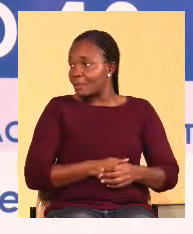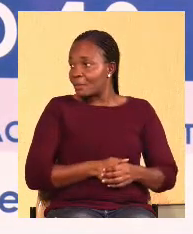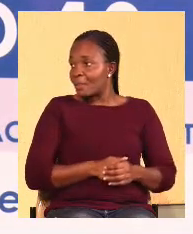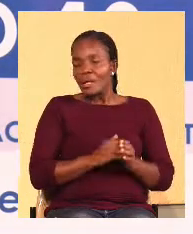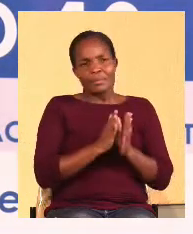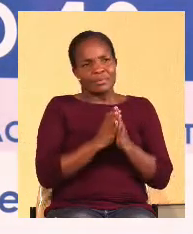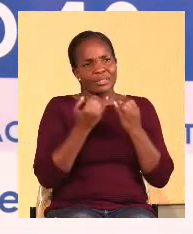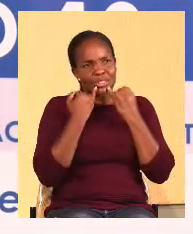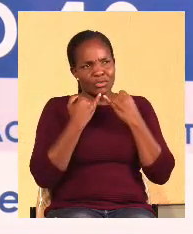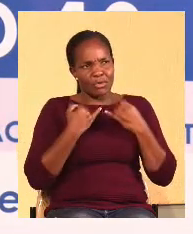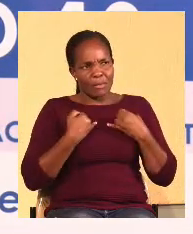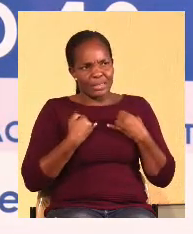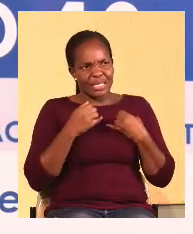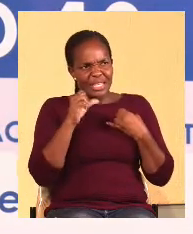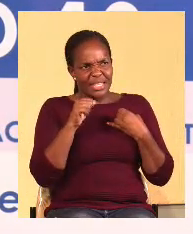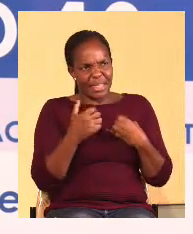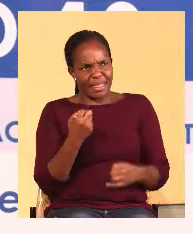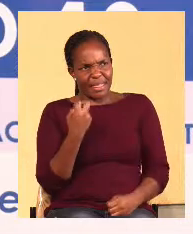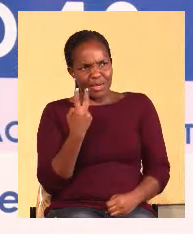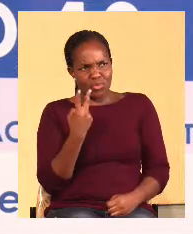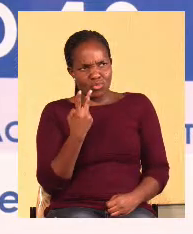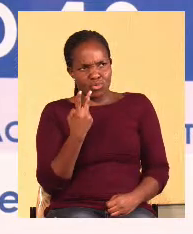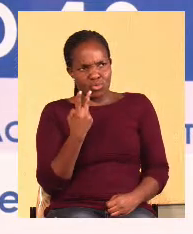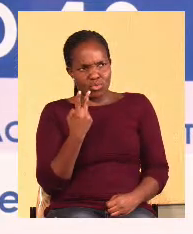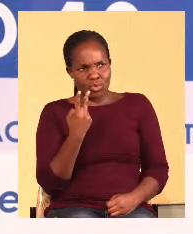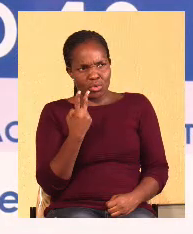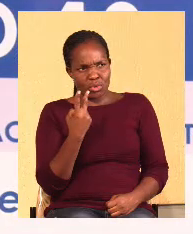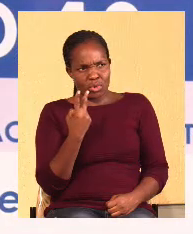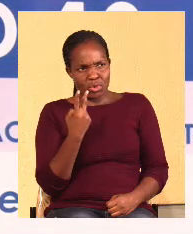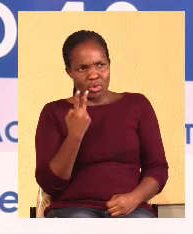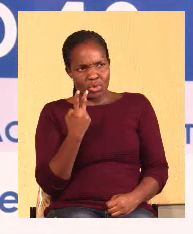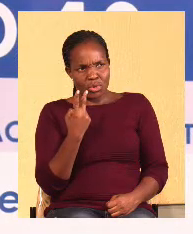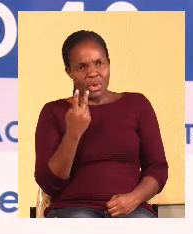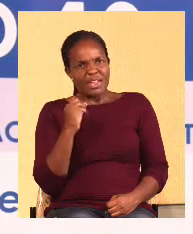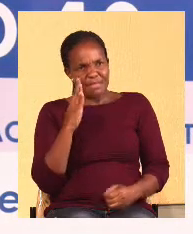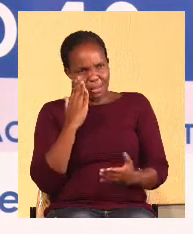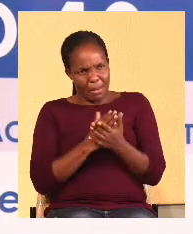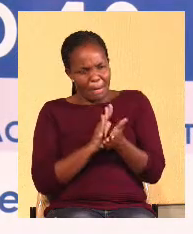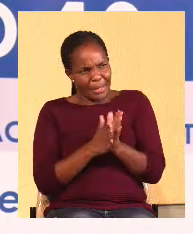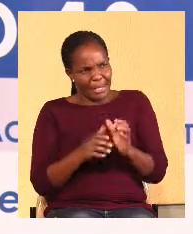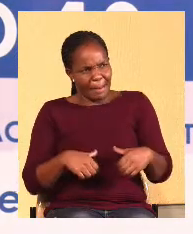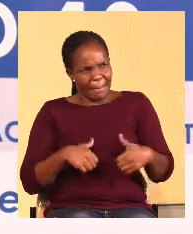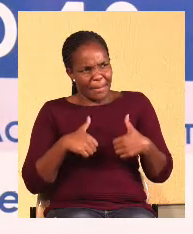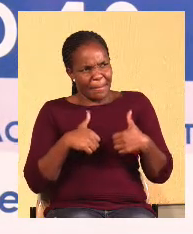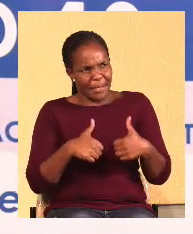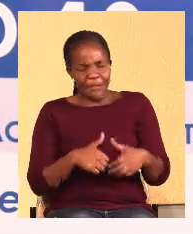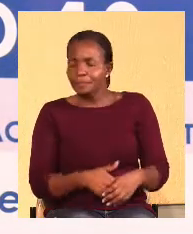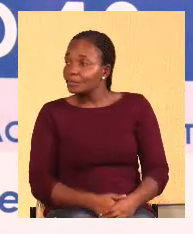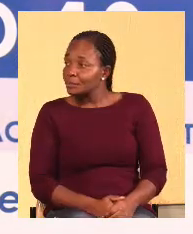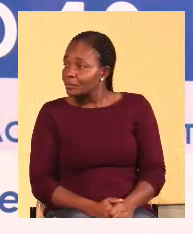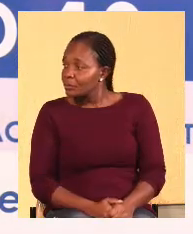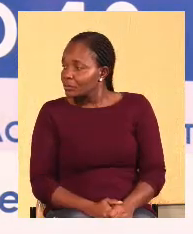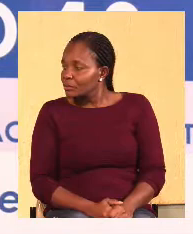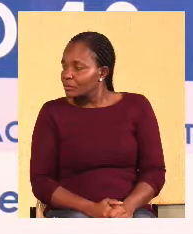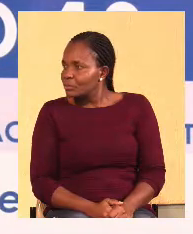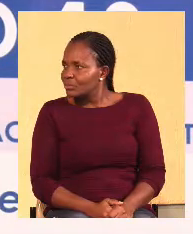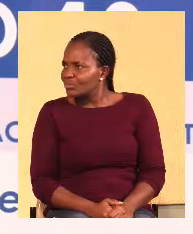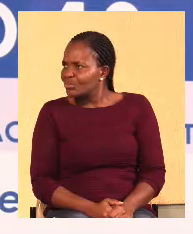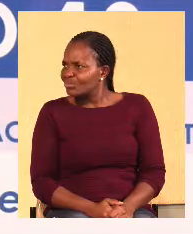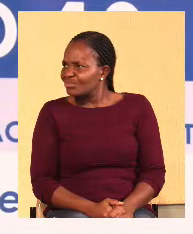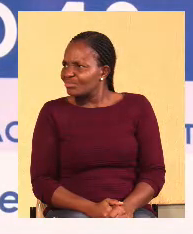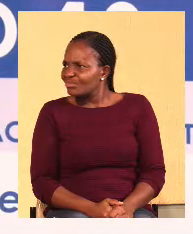us about the two Romanians. Have they recovered? And the second one. Can you repeat that? I didn't hear that properly. The